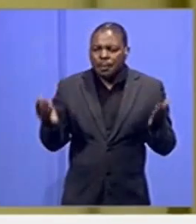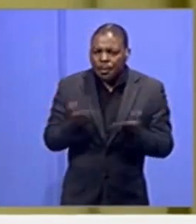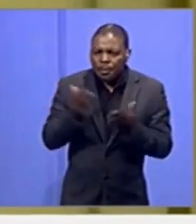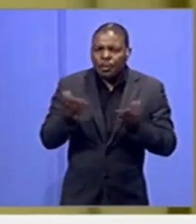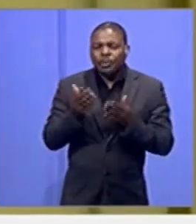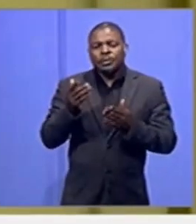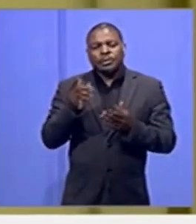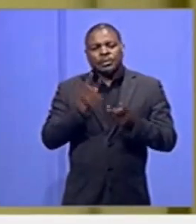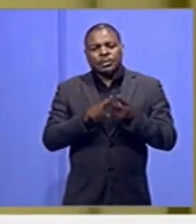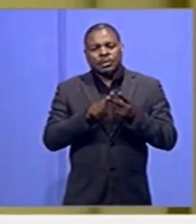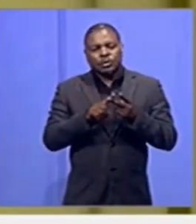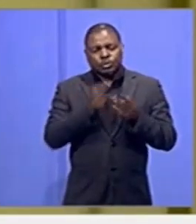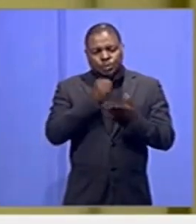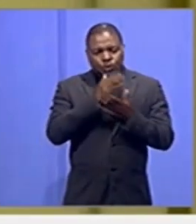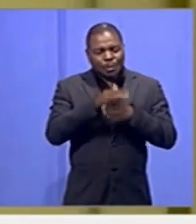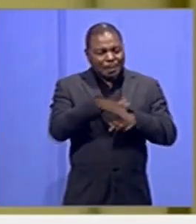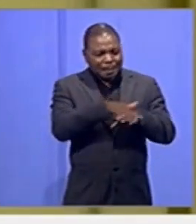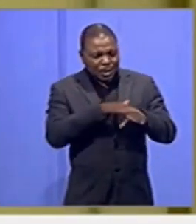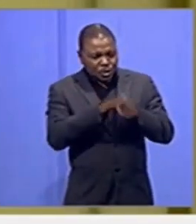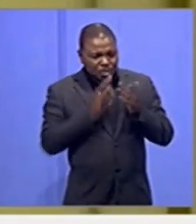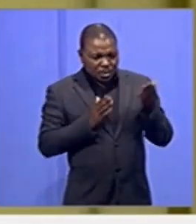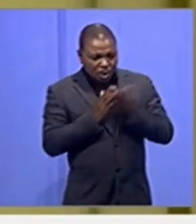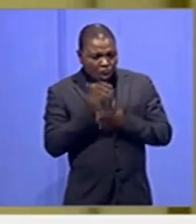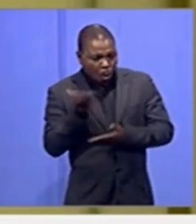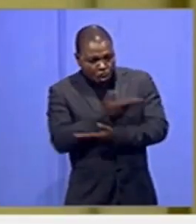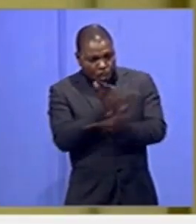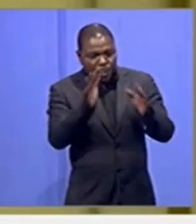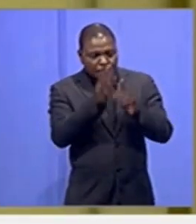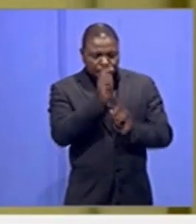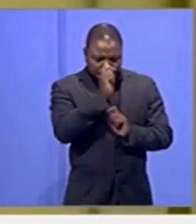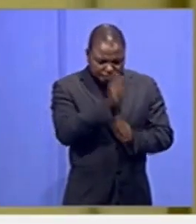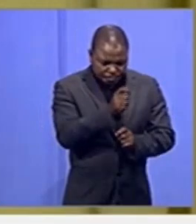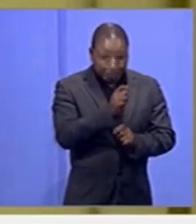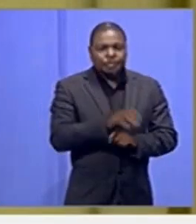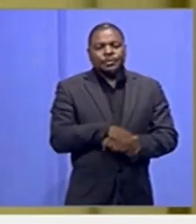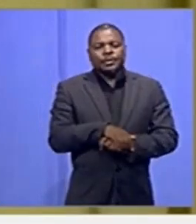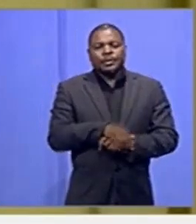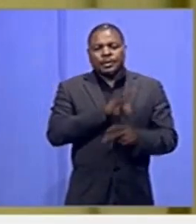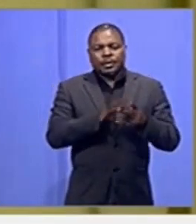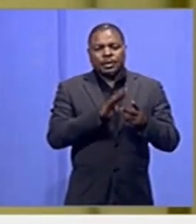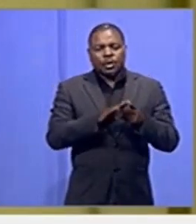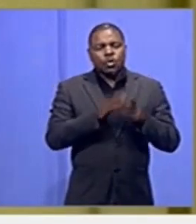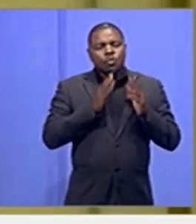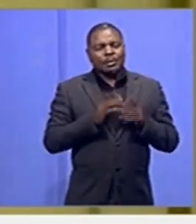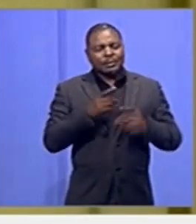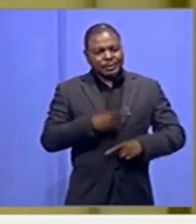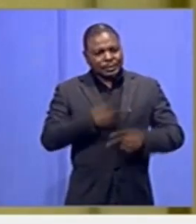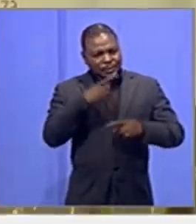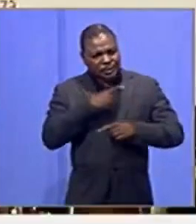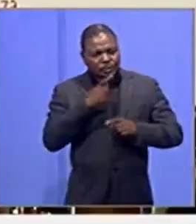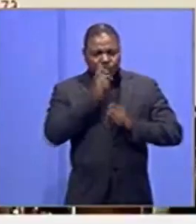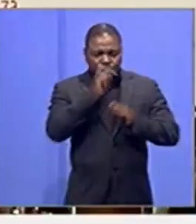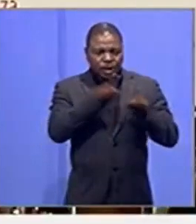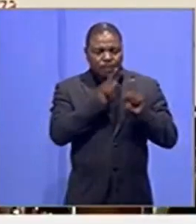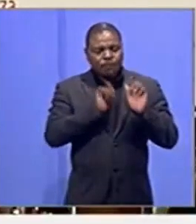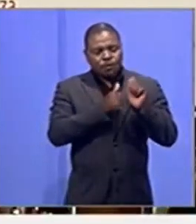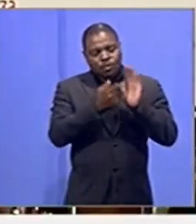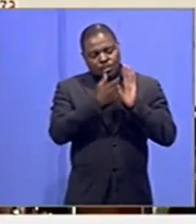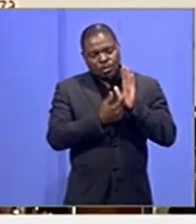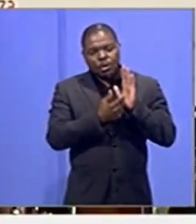the respect for basic human rights for all and restore and uphold human dignity in line with the Bill of